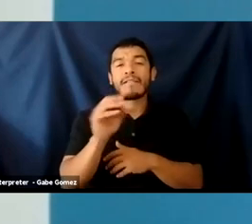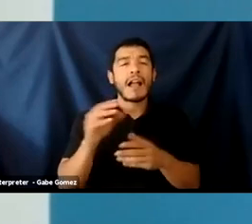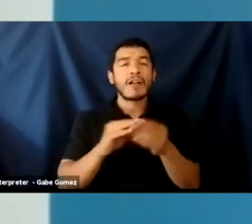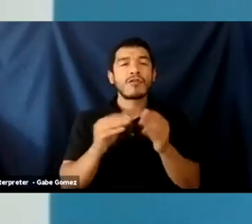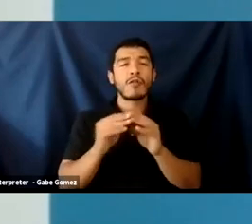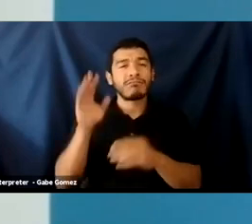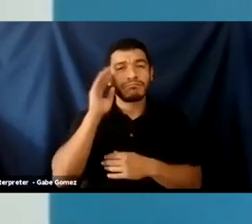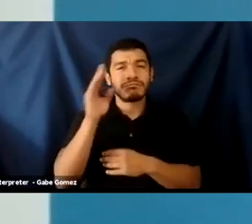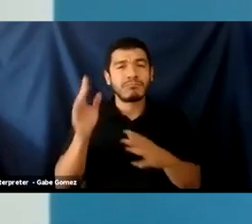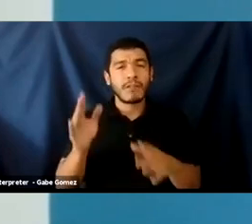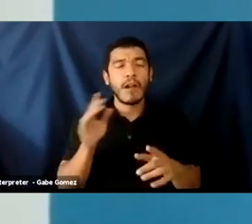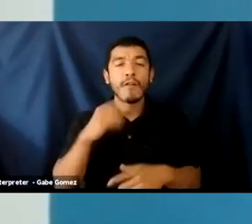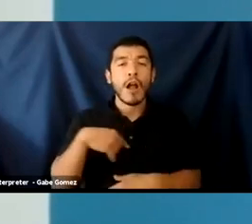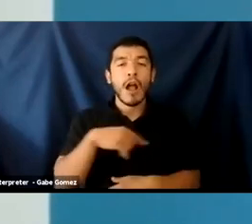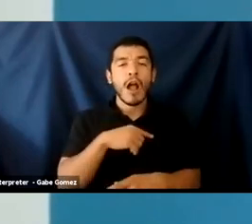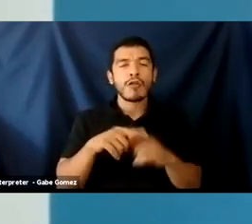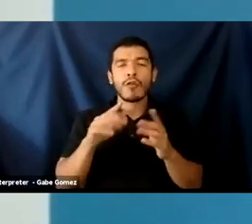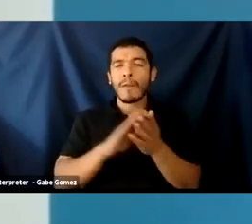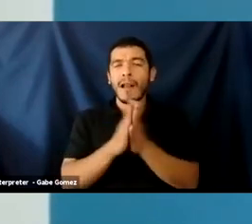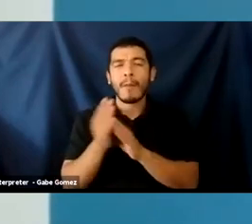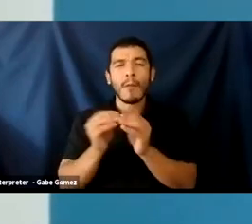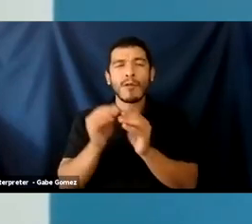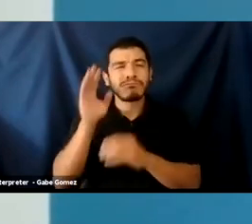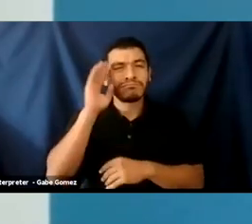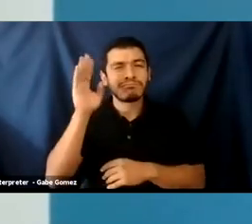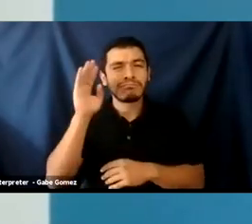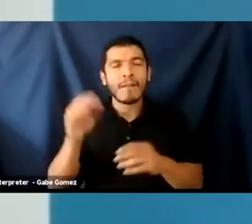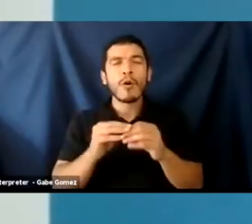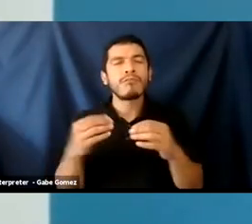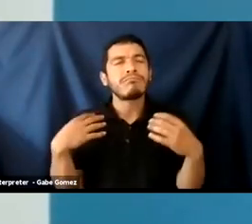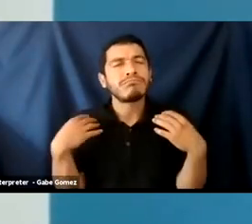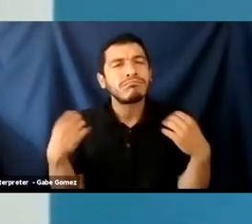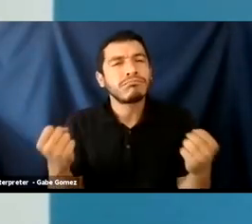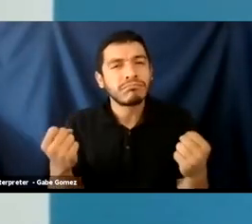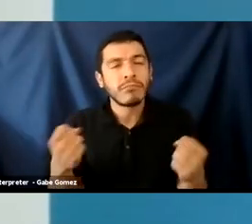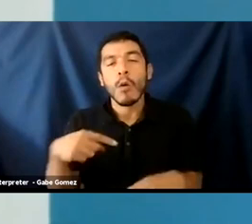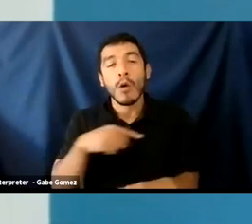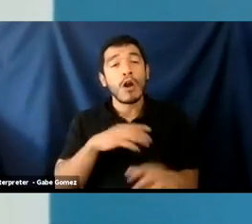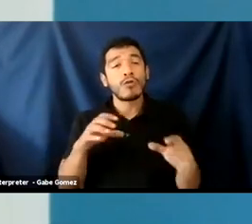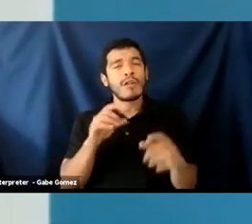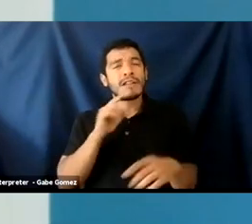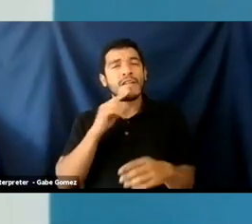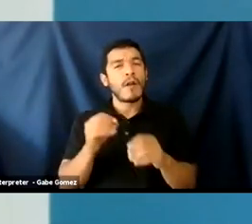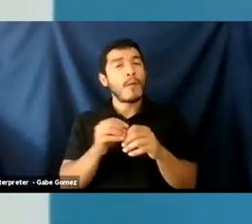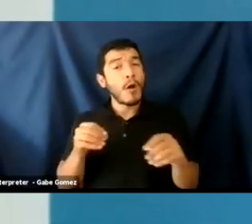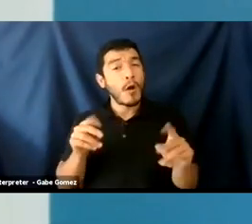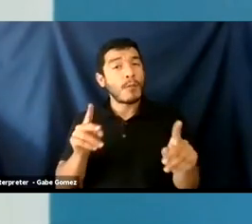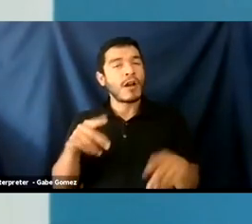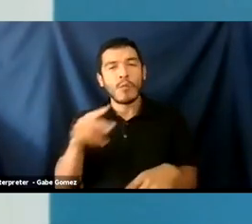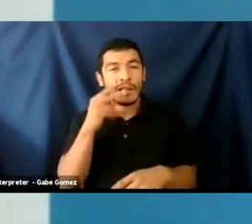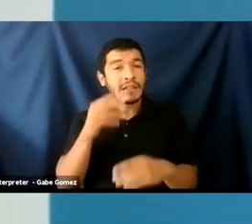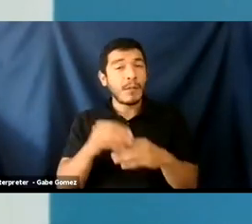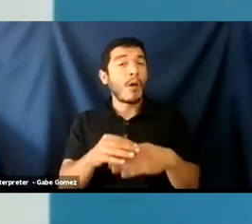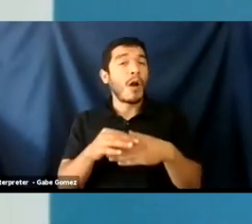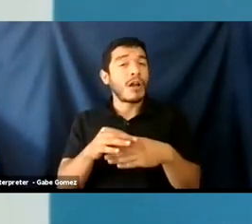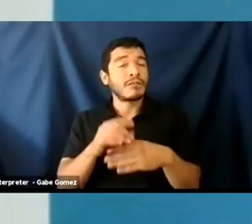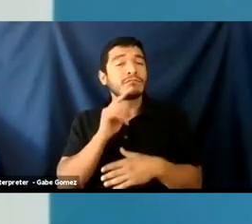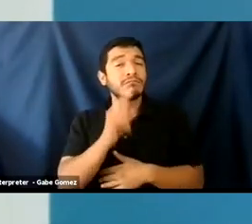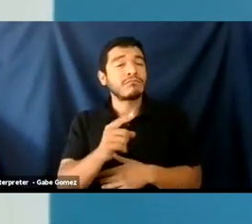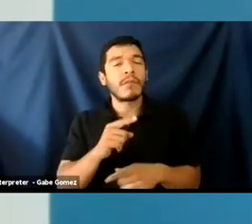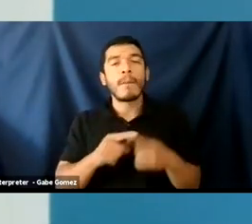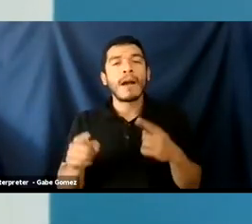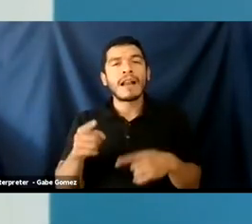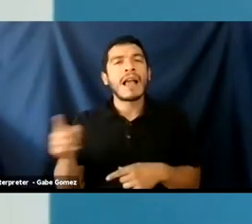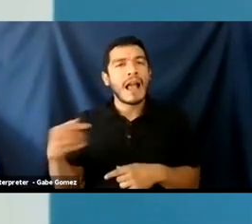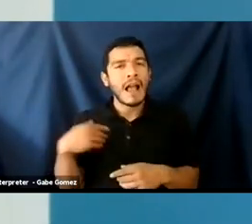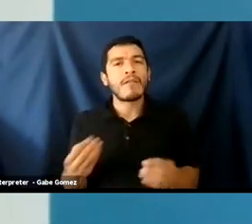for us to be creatively courageous. We are doing that. There are definitely more opportunities. We're seeing more content, certainly. But there have